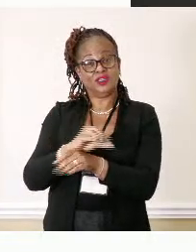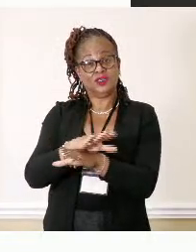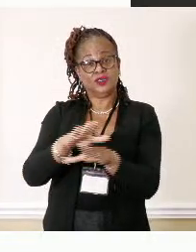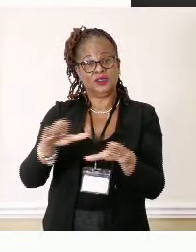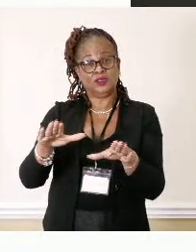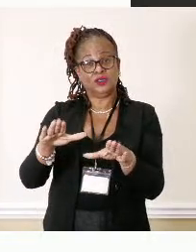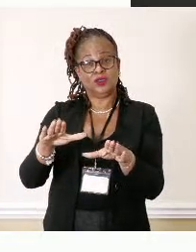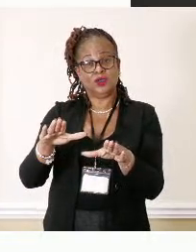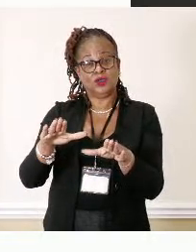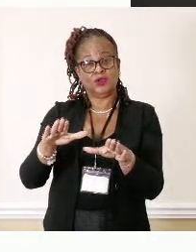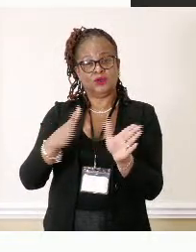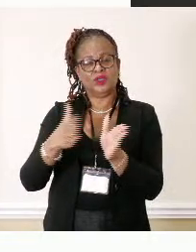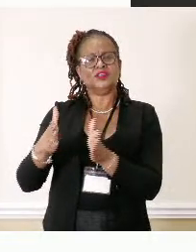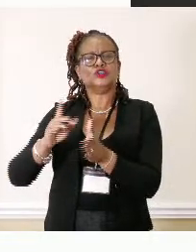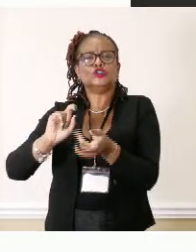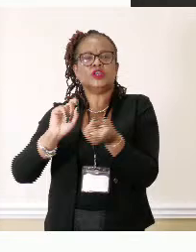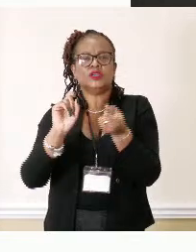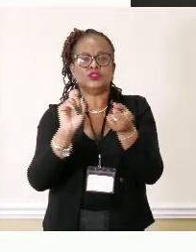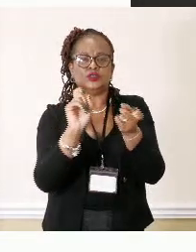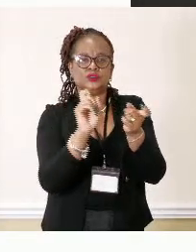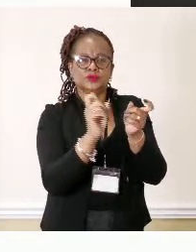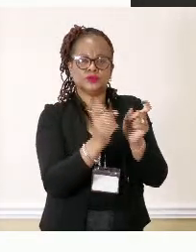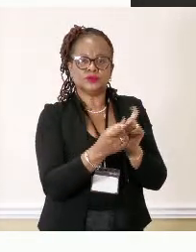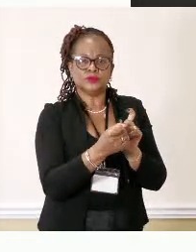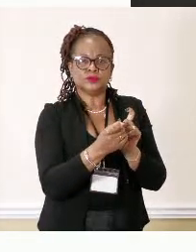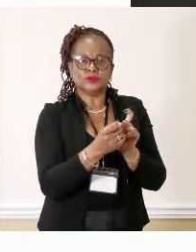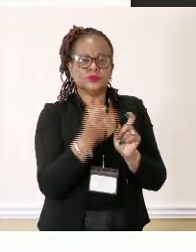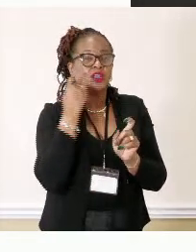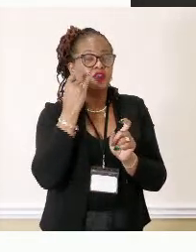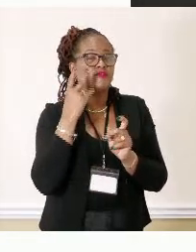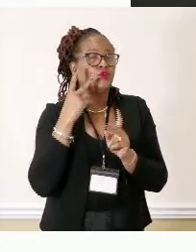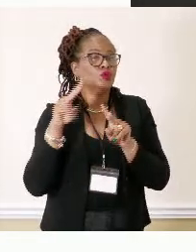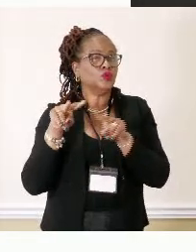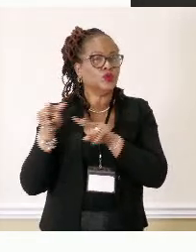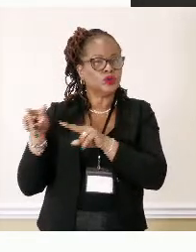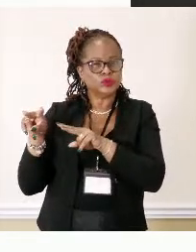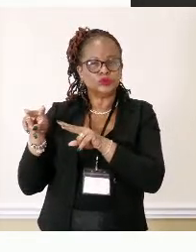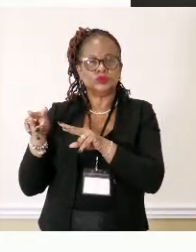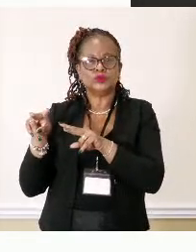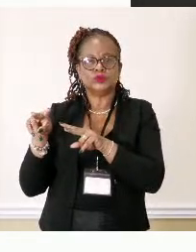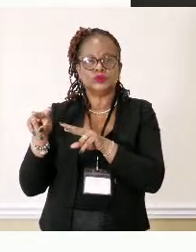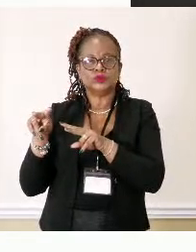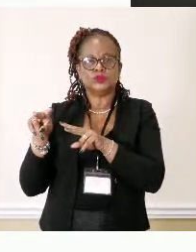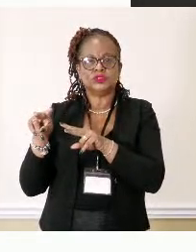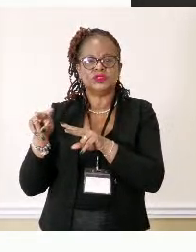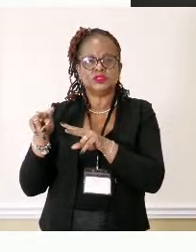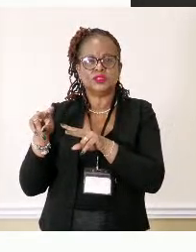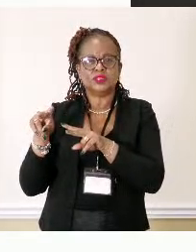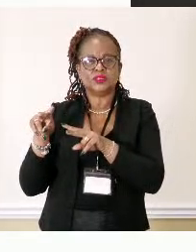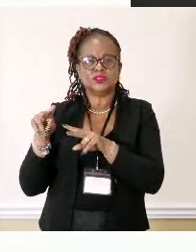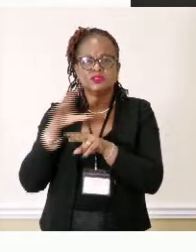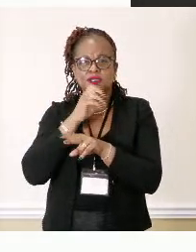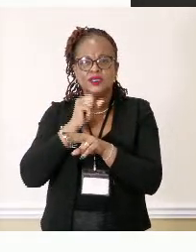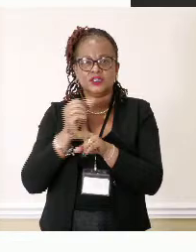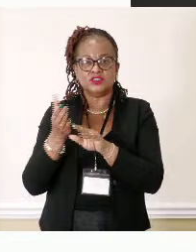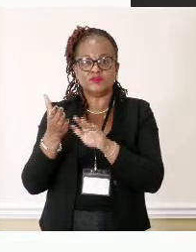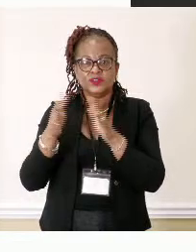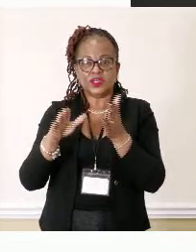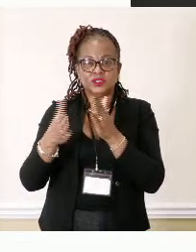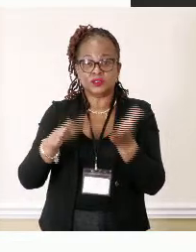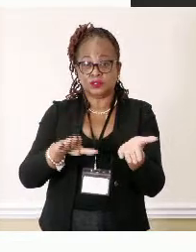epidemiological profile is changing. If you look to and this is the age distribution of deaths due